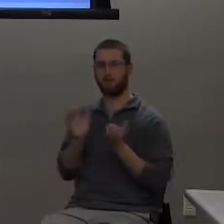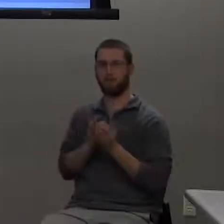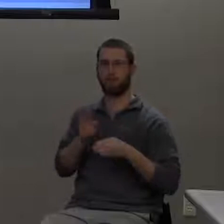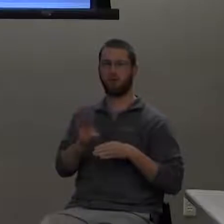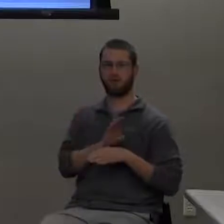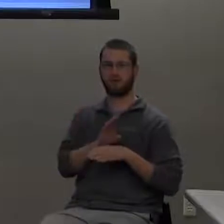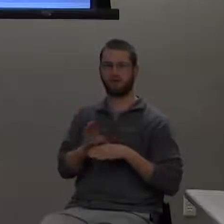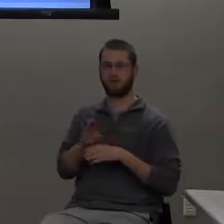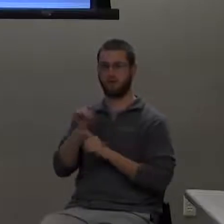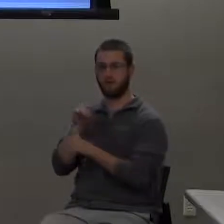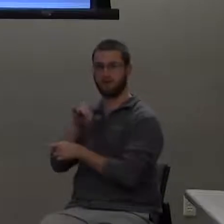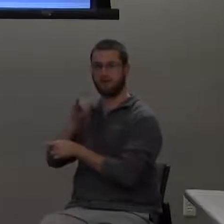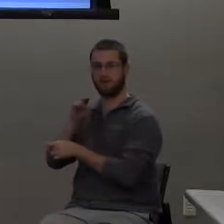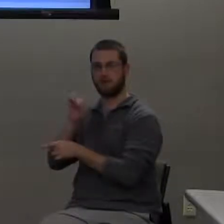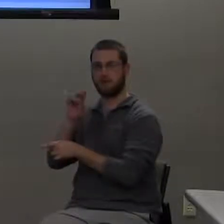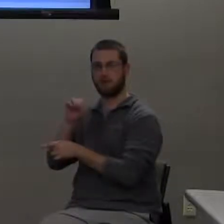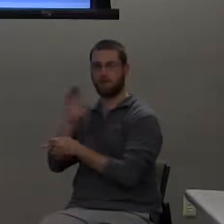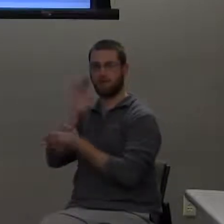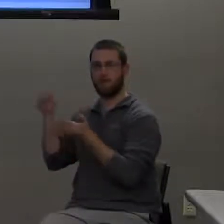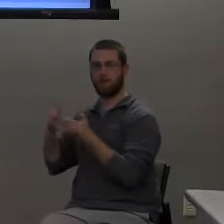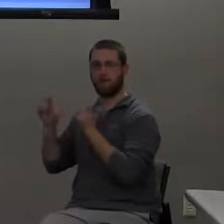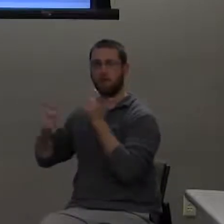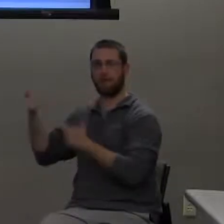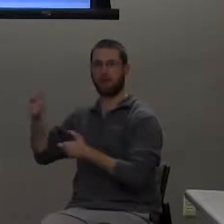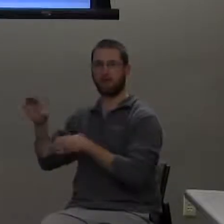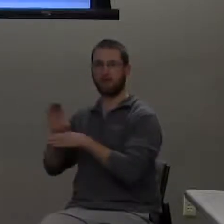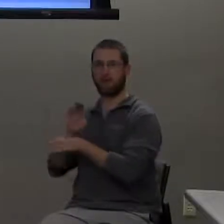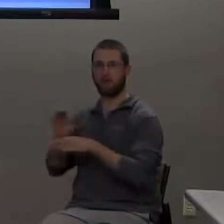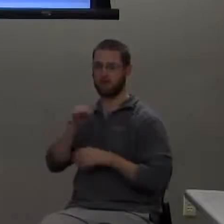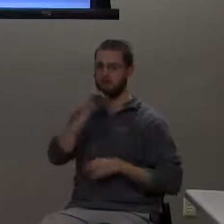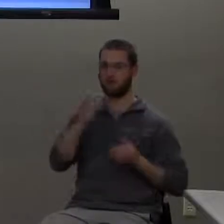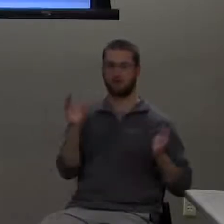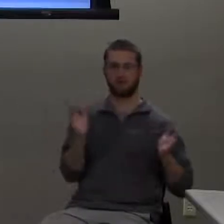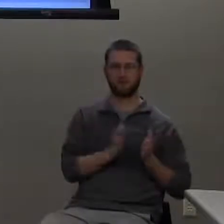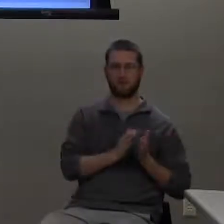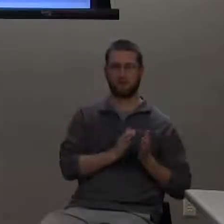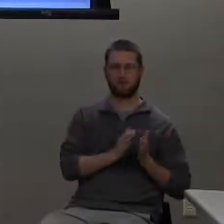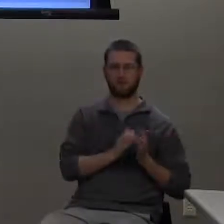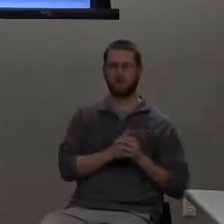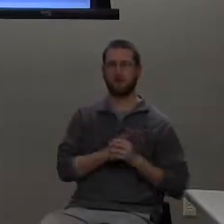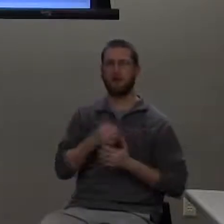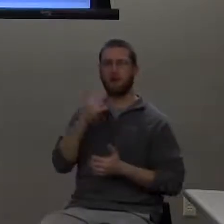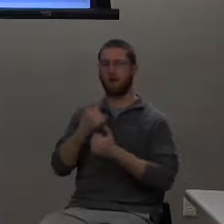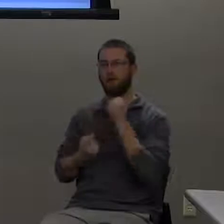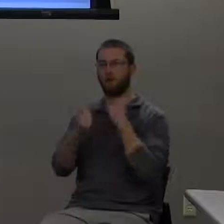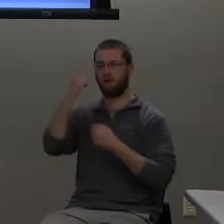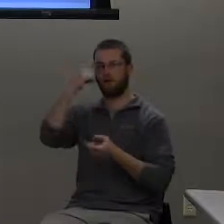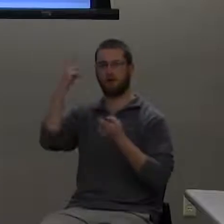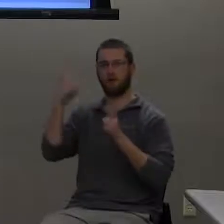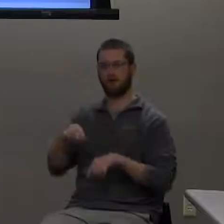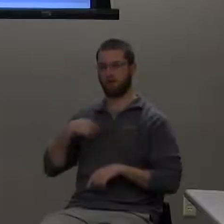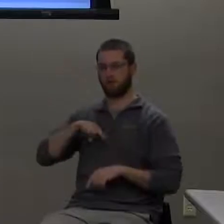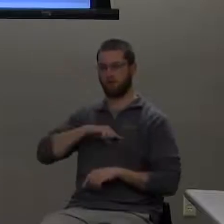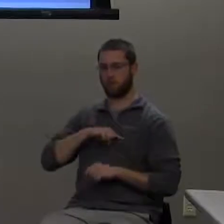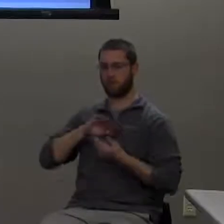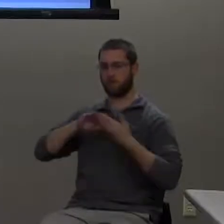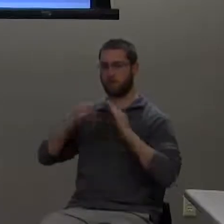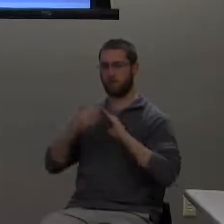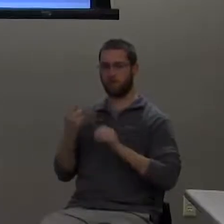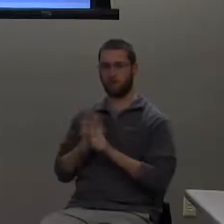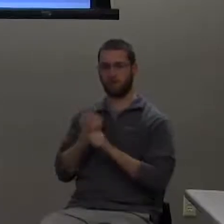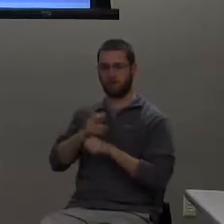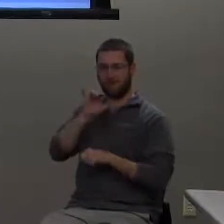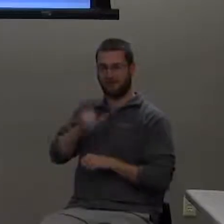larger companies. And so there's an opportunity here, because everybody pretty much is on the same playing field, is how can we as a community use